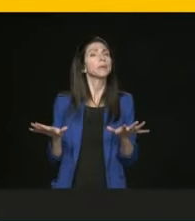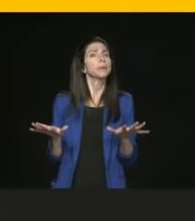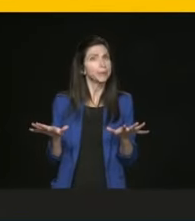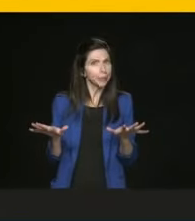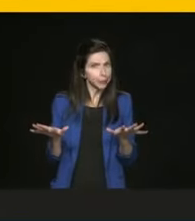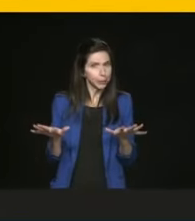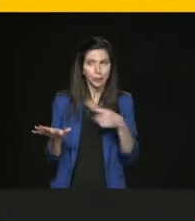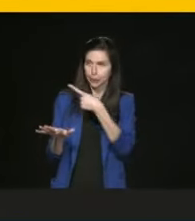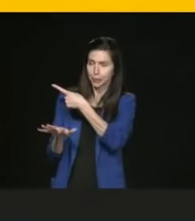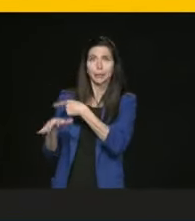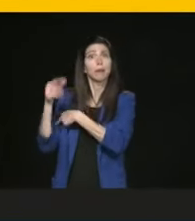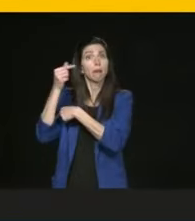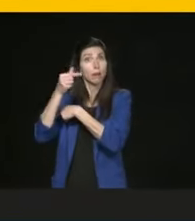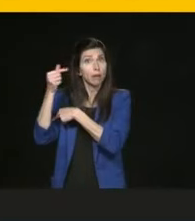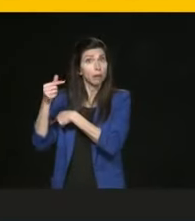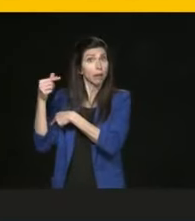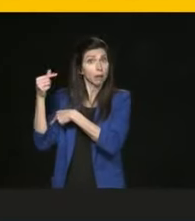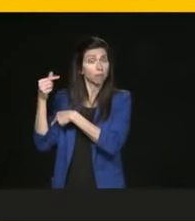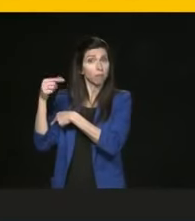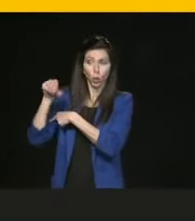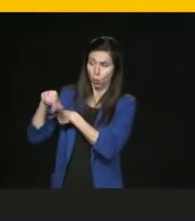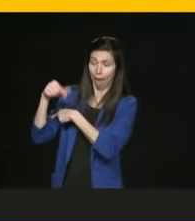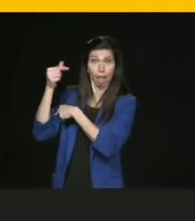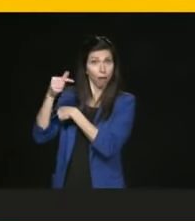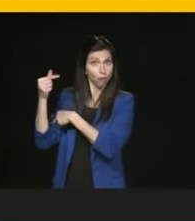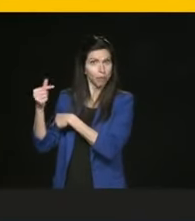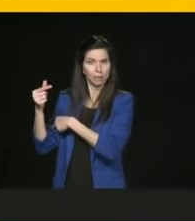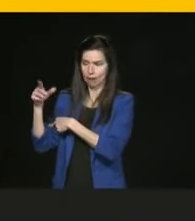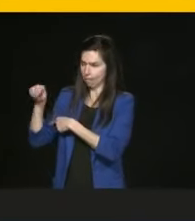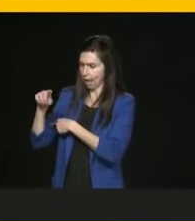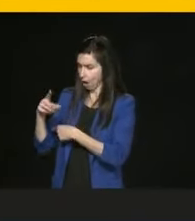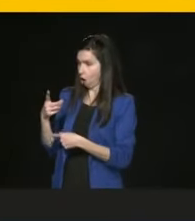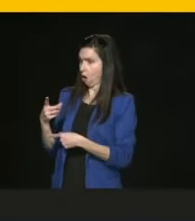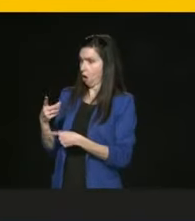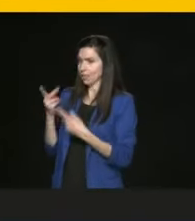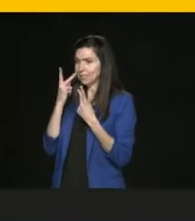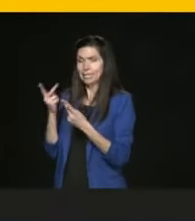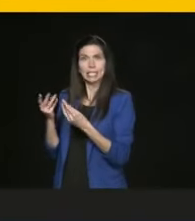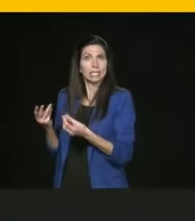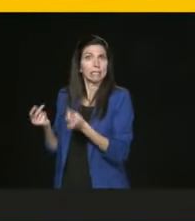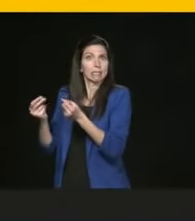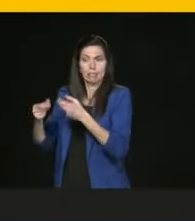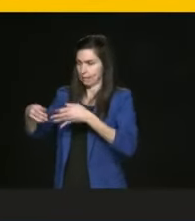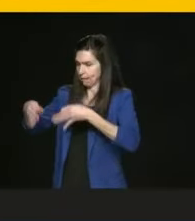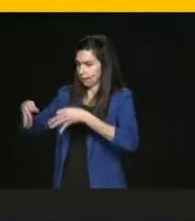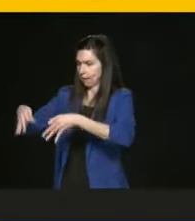bit faster in realizing this than other provinces.